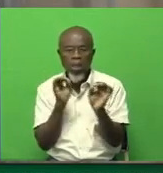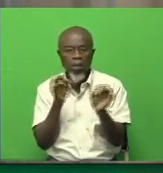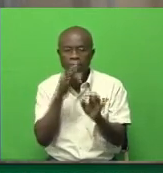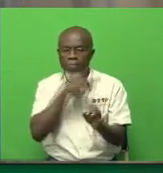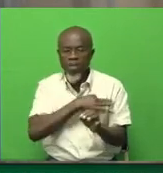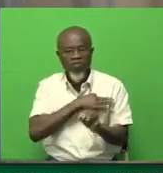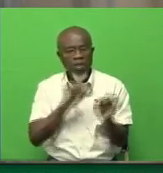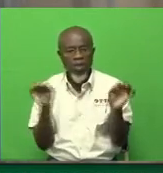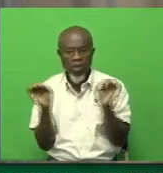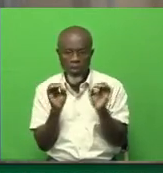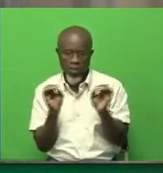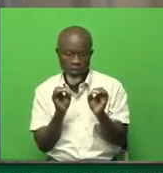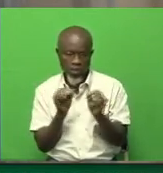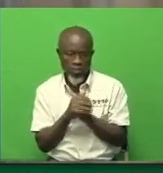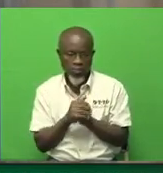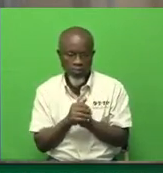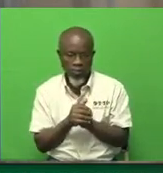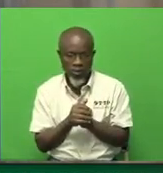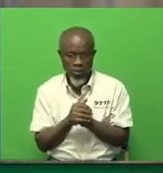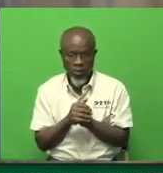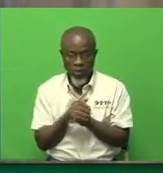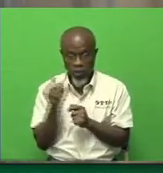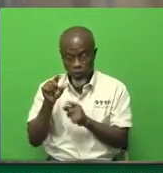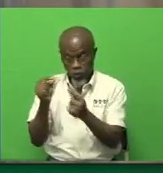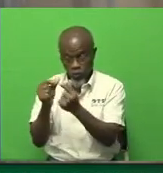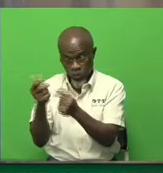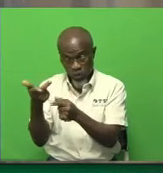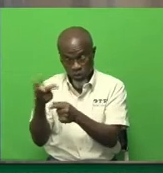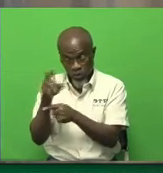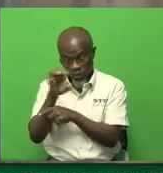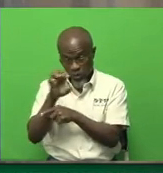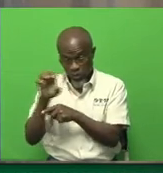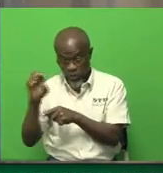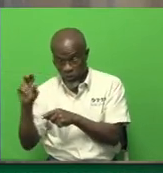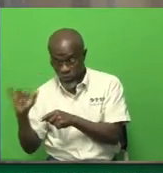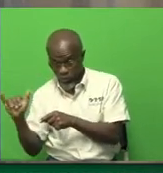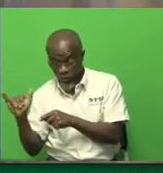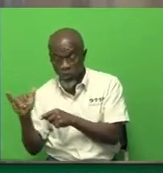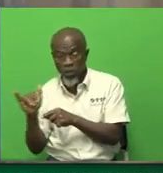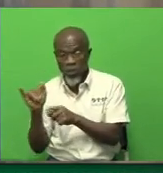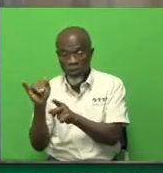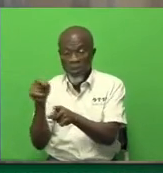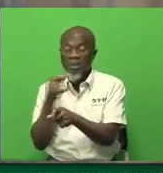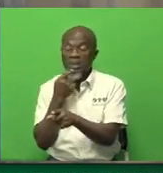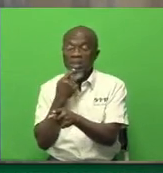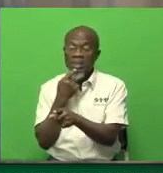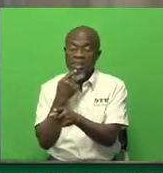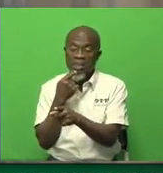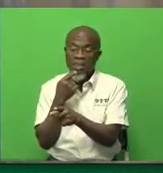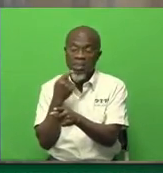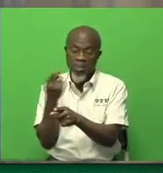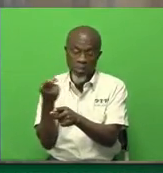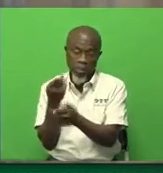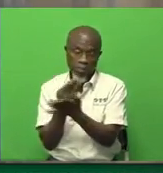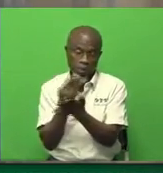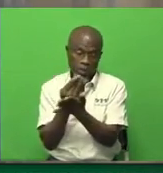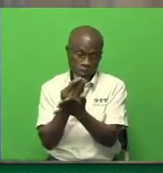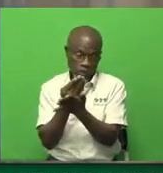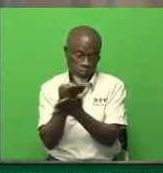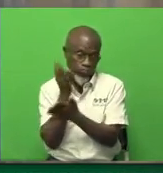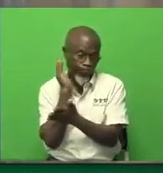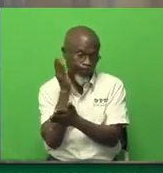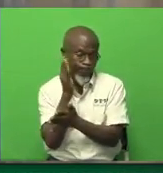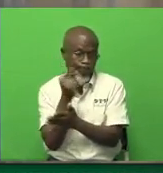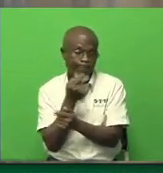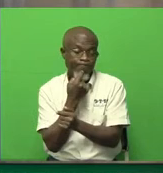confirmed by Ernst young in the 2022-2023 budget commentary and I quote let's see